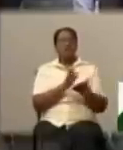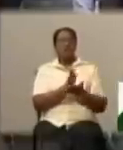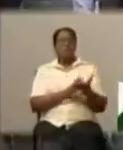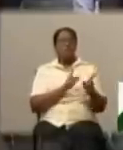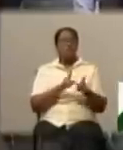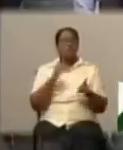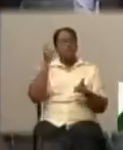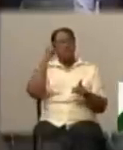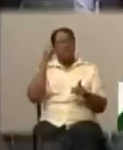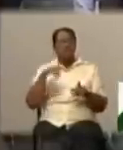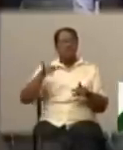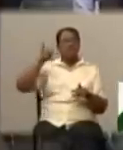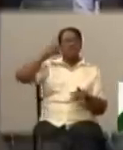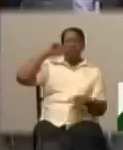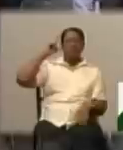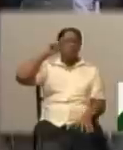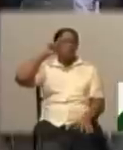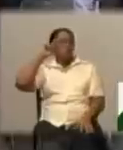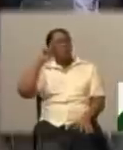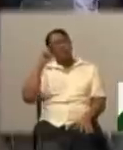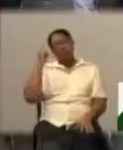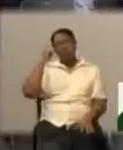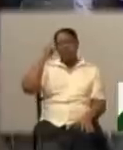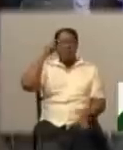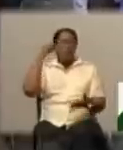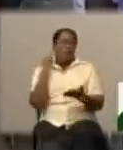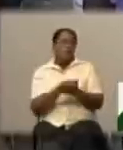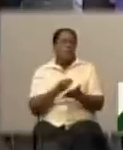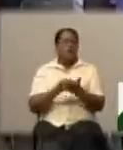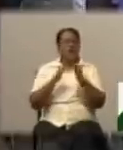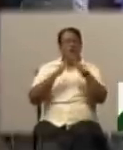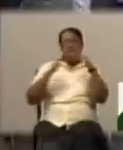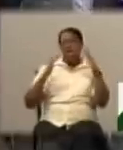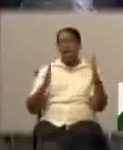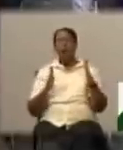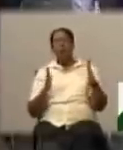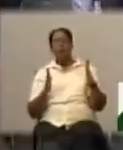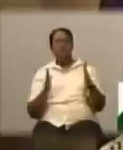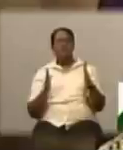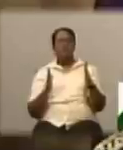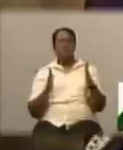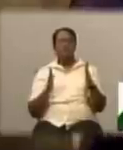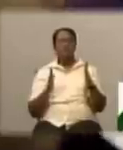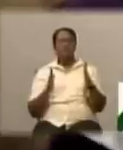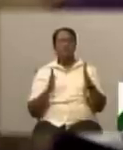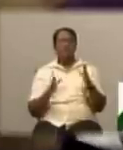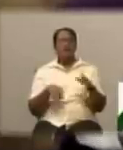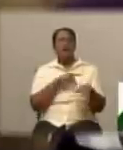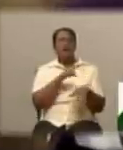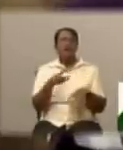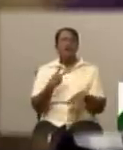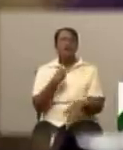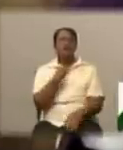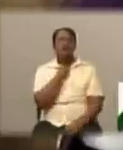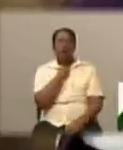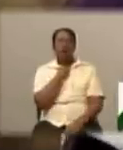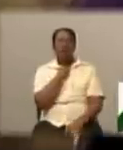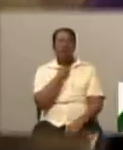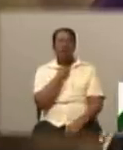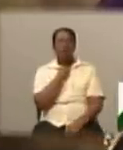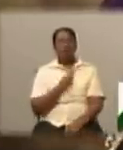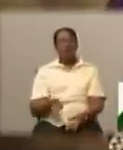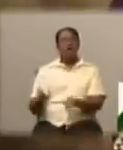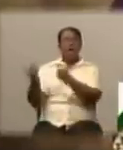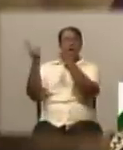of life, and that day will be sprung on you suddenly like a trap. For it will come